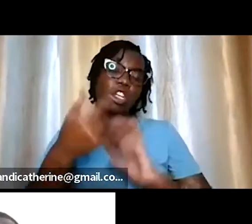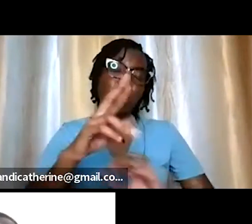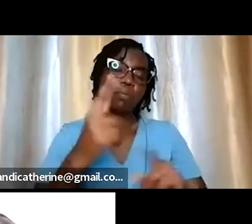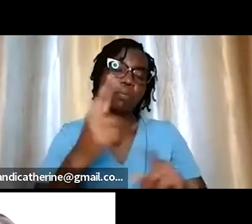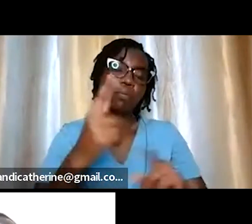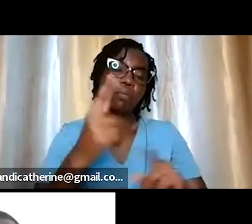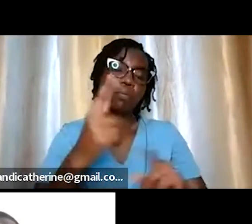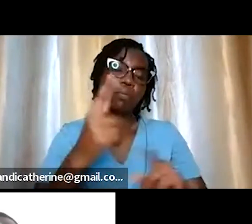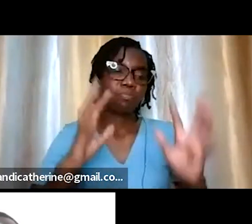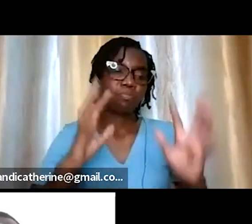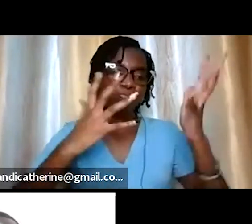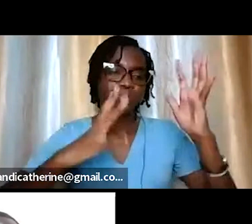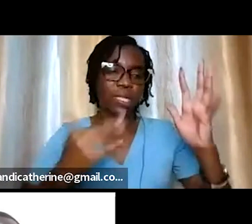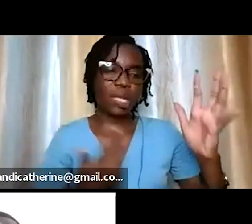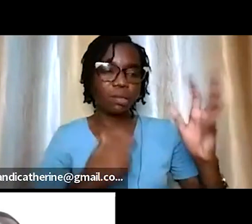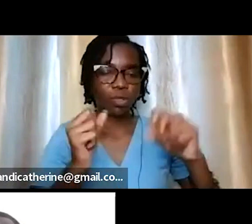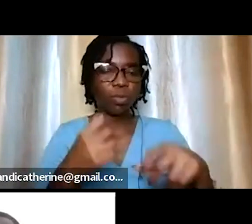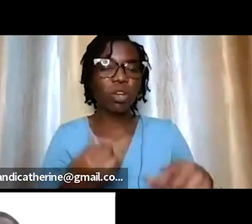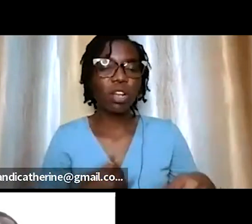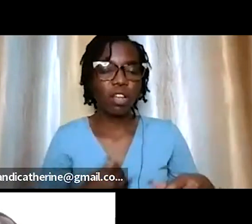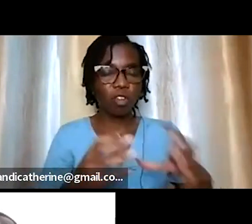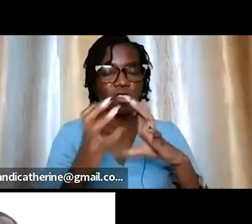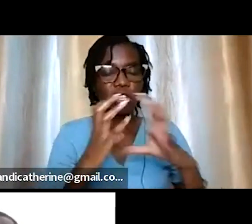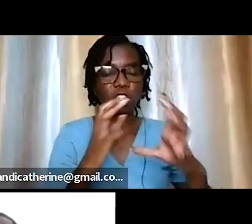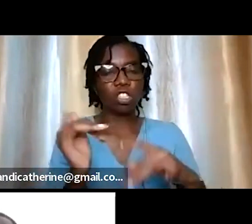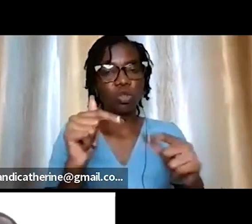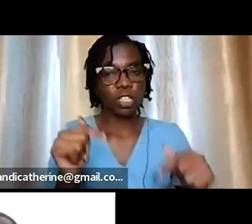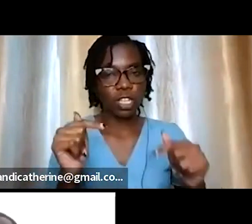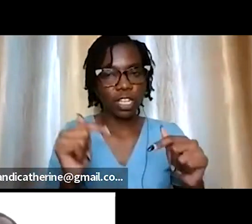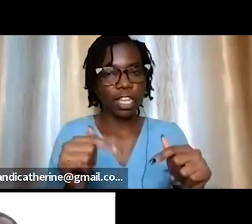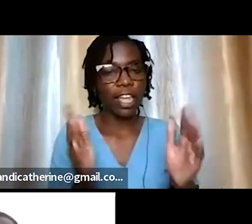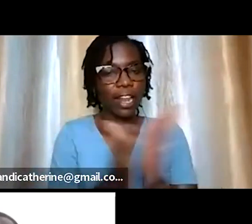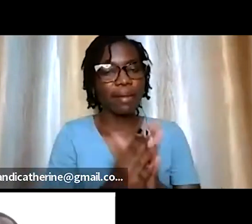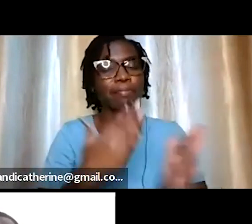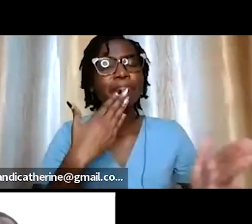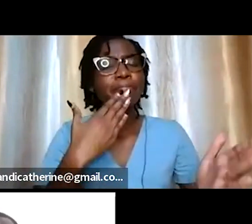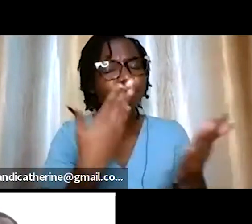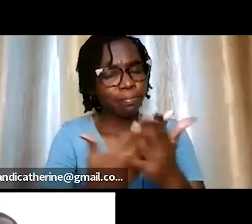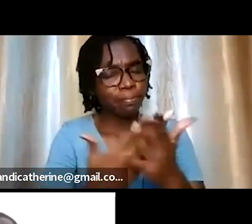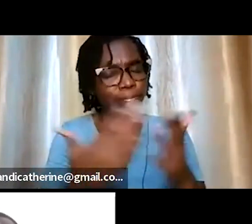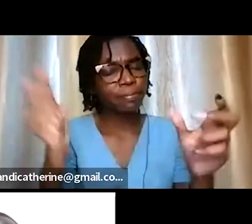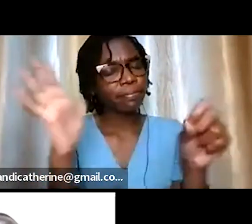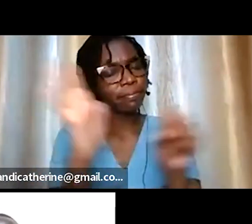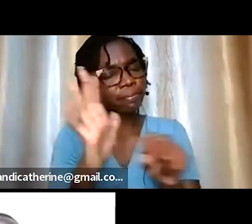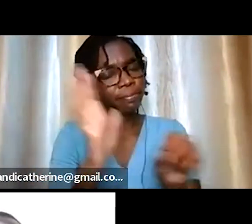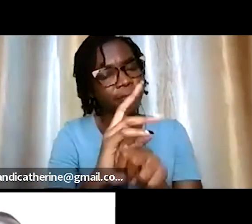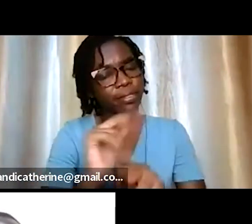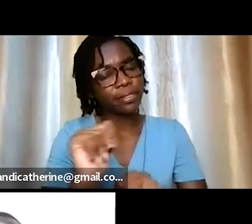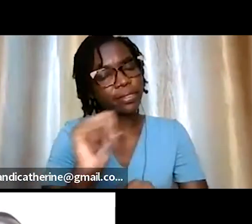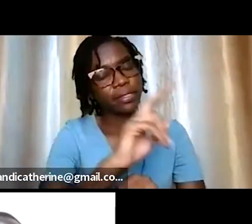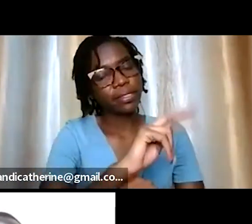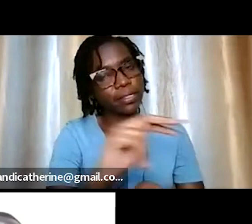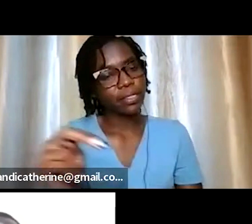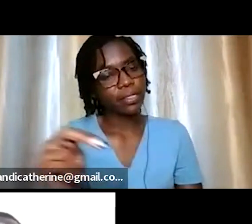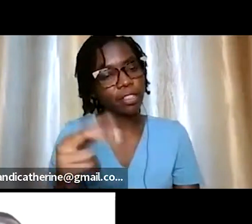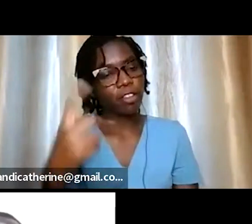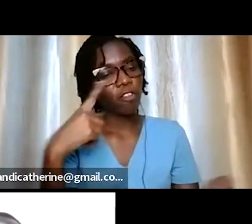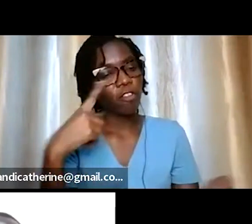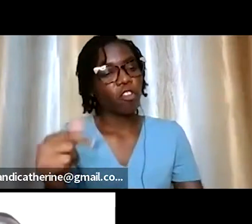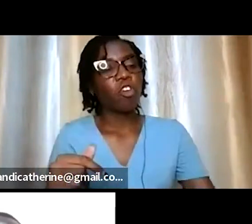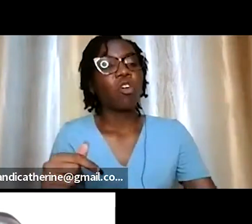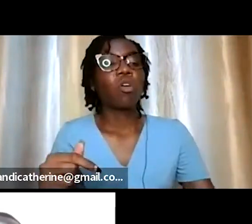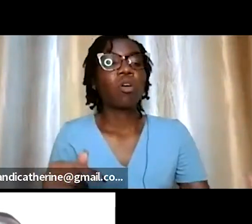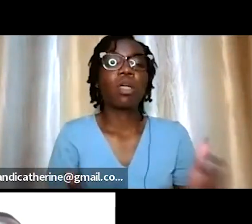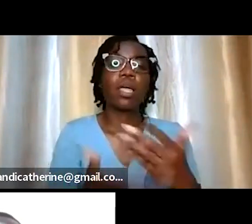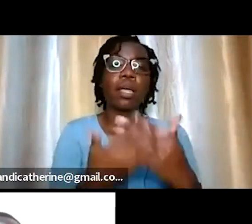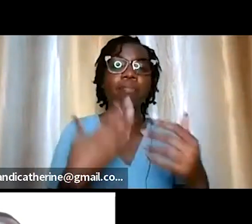that we were able to have this conversation today. And thank you, Anne and Richard, for jumping in on such short notice. I really,